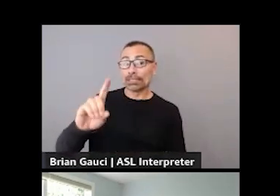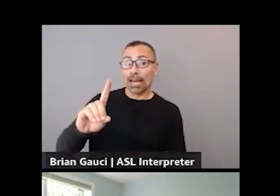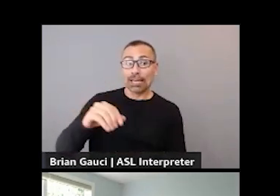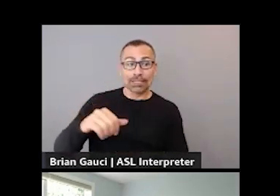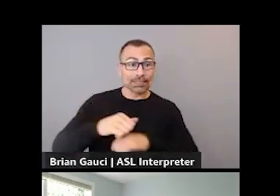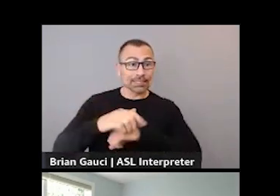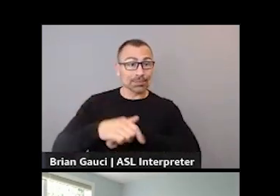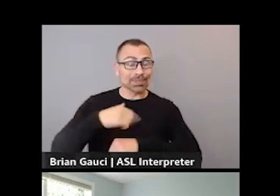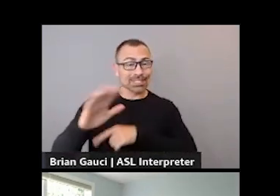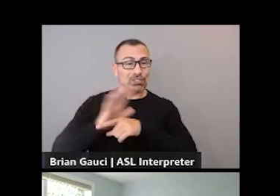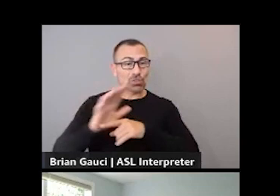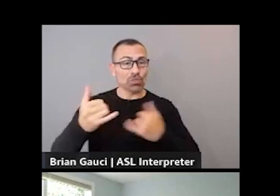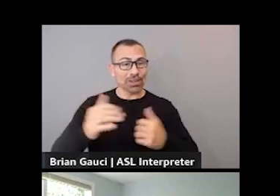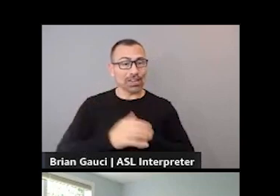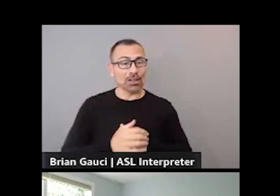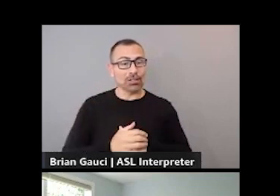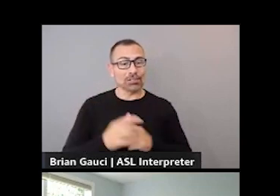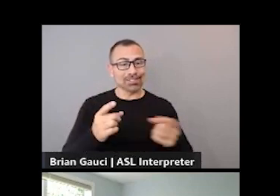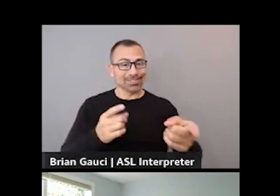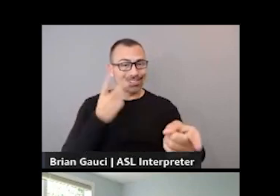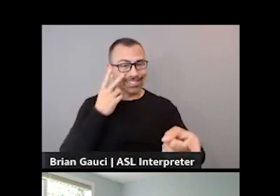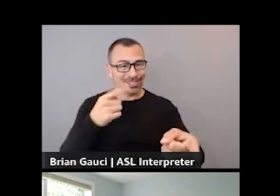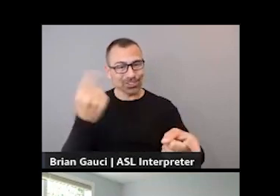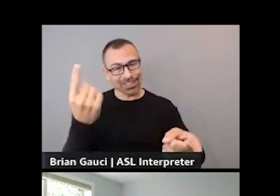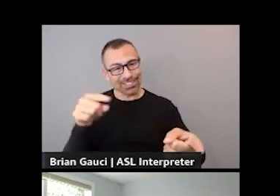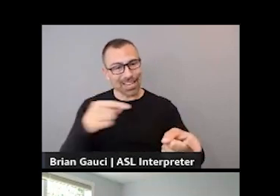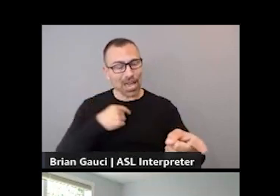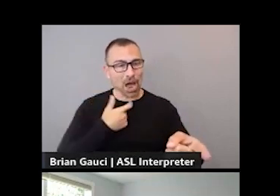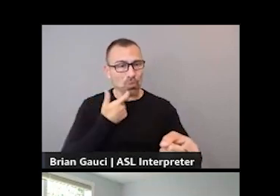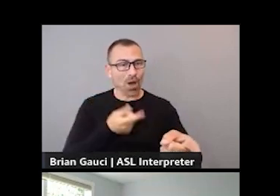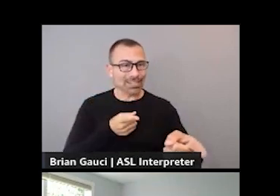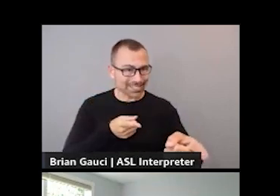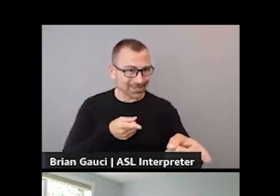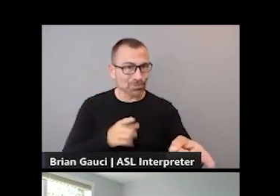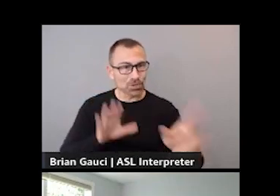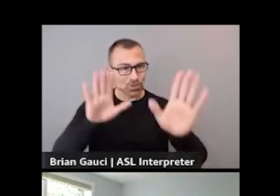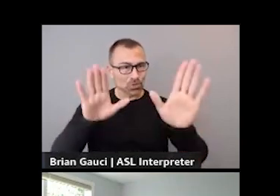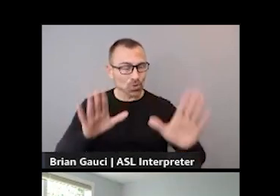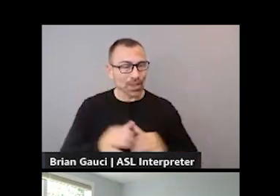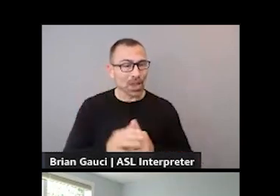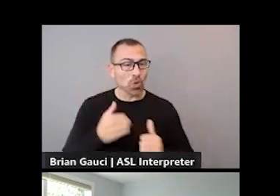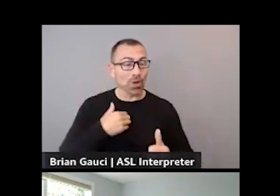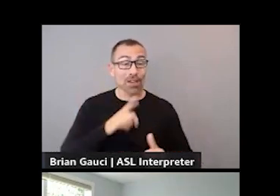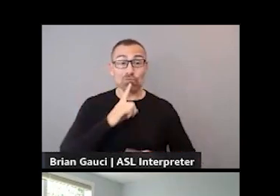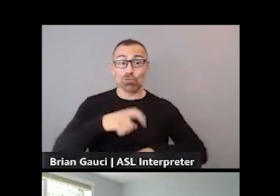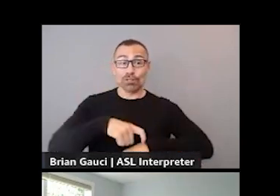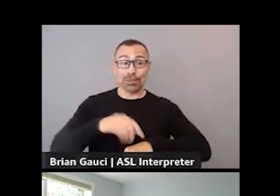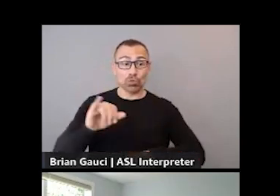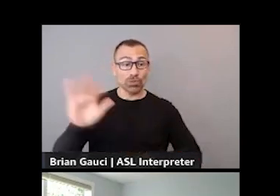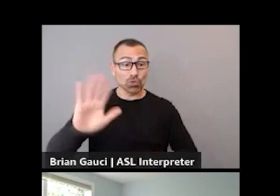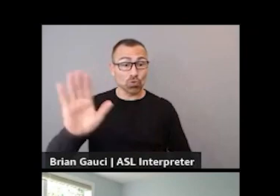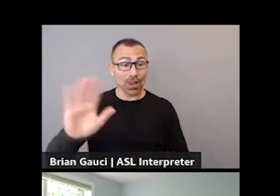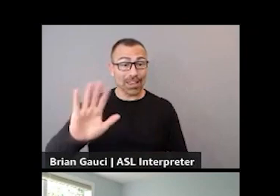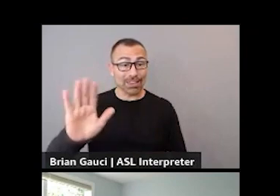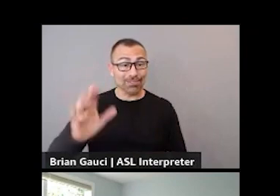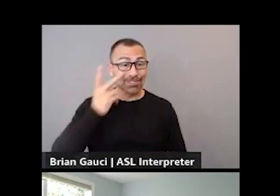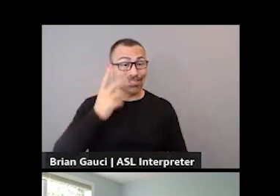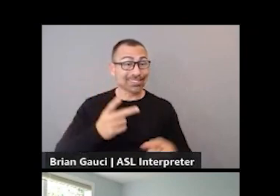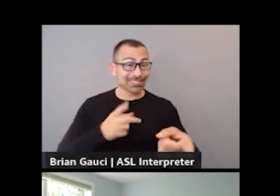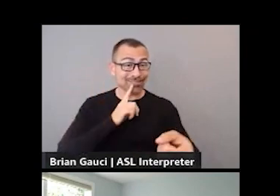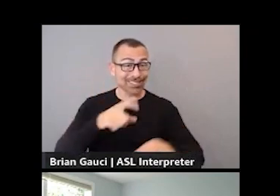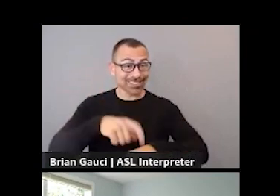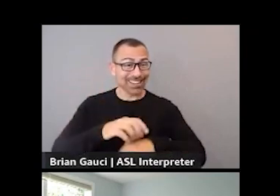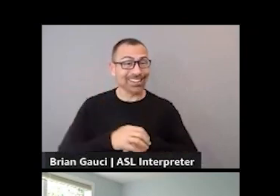And so right now he's on the other side of things. I'm watching him, which is great. And we've got real time. So if you wave,